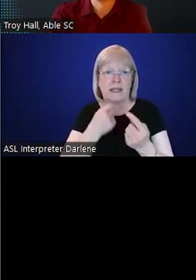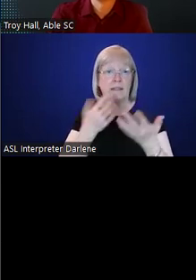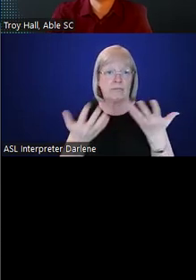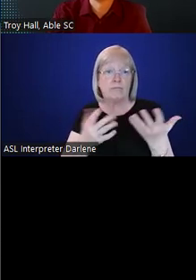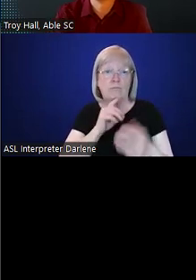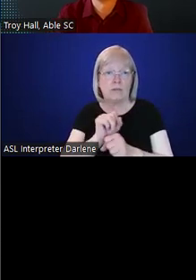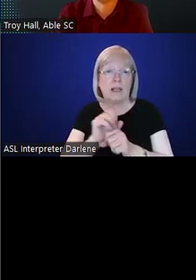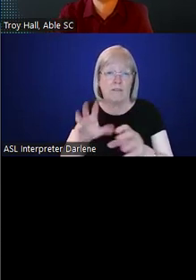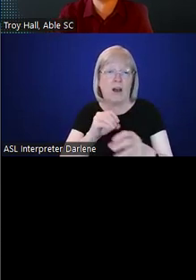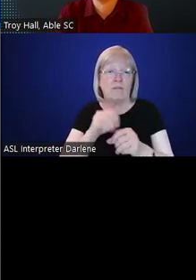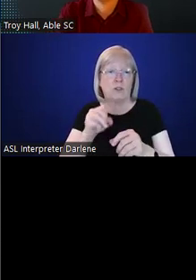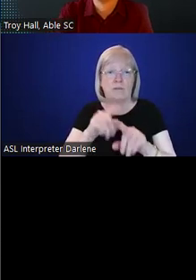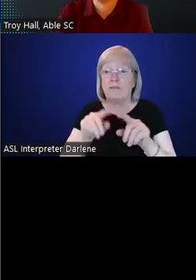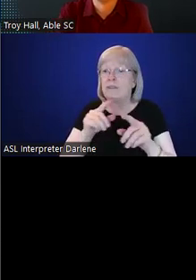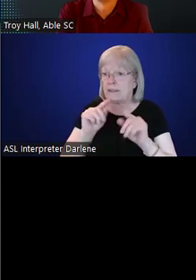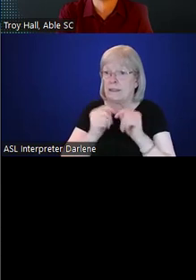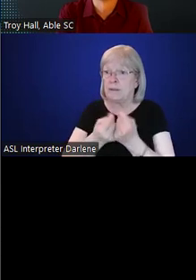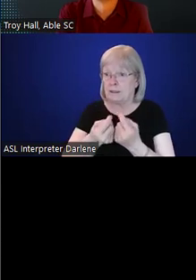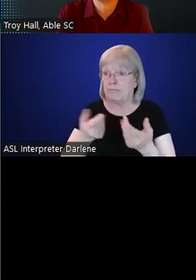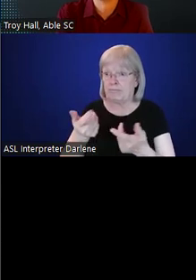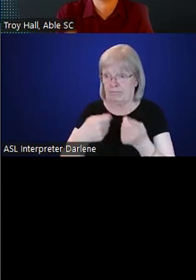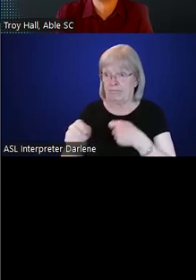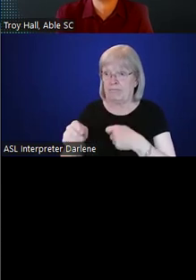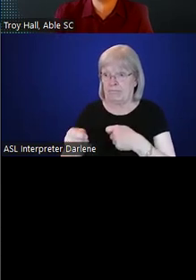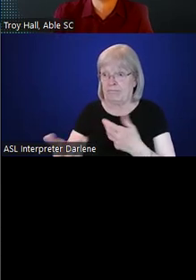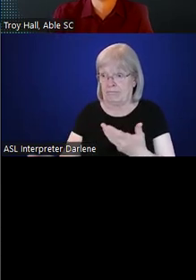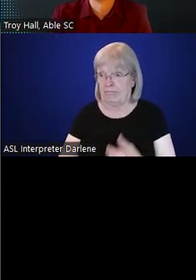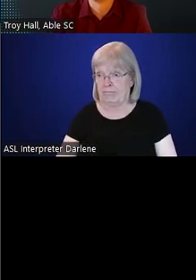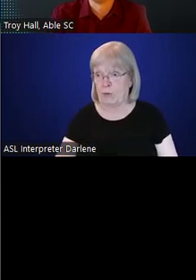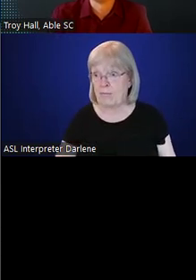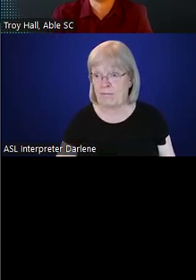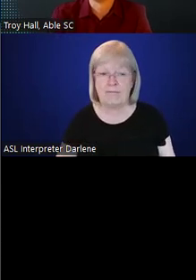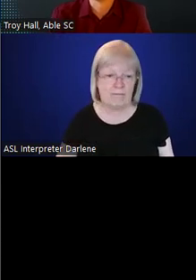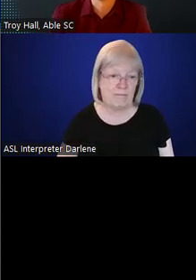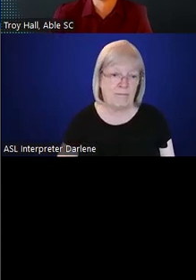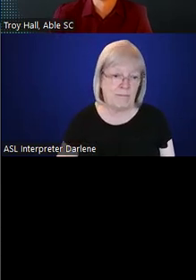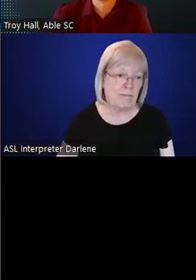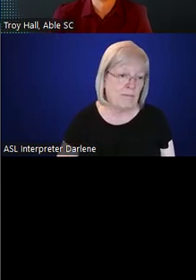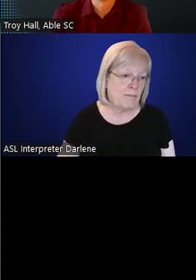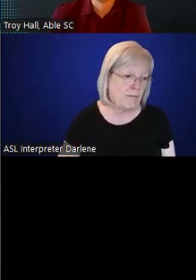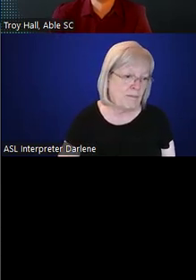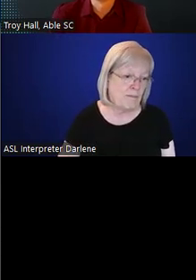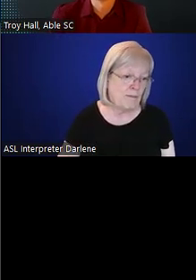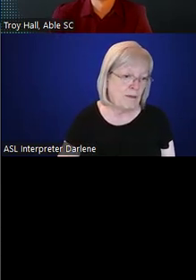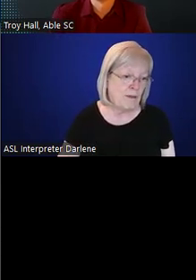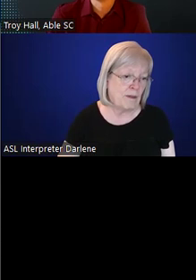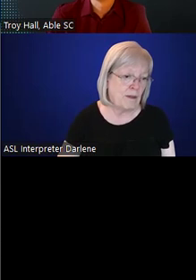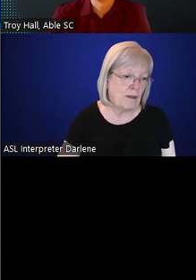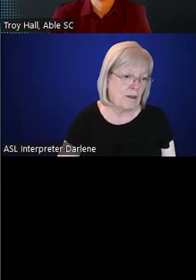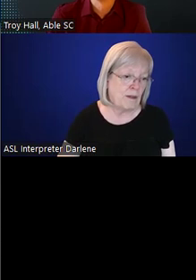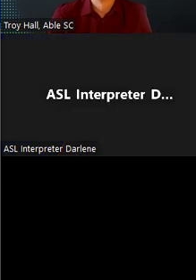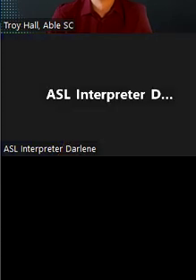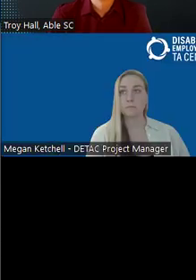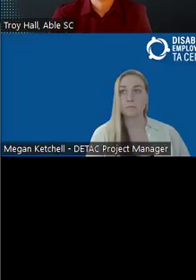involved. So definitely a team sport. And of course, the main goal of any effective youth transition service is going to be to help individuals with